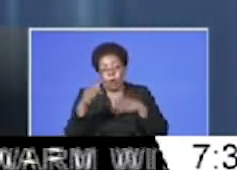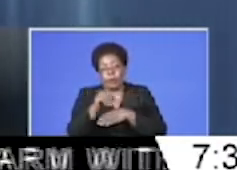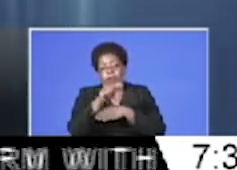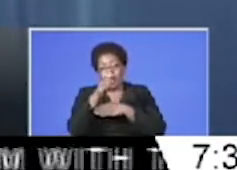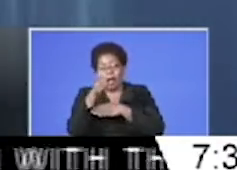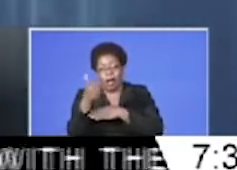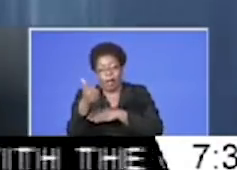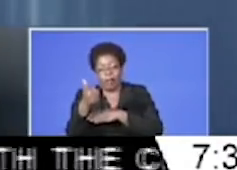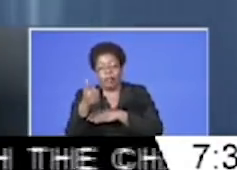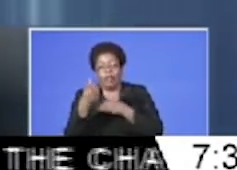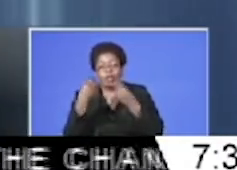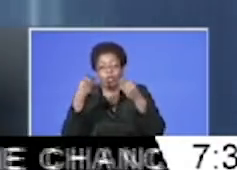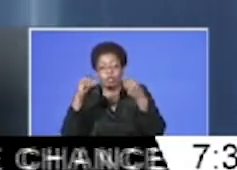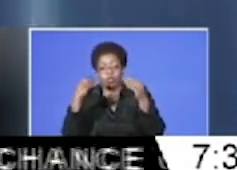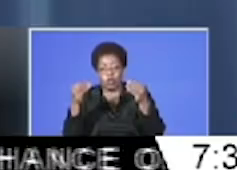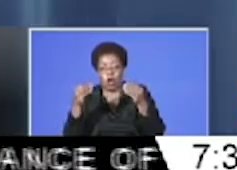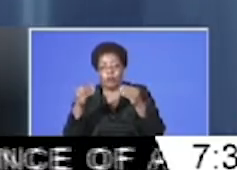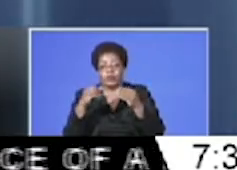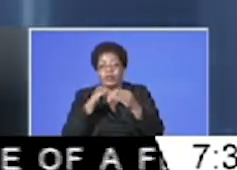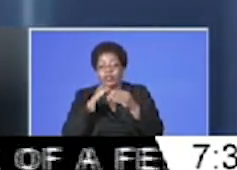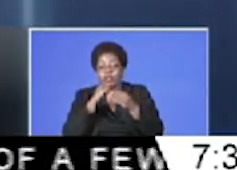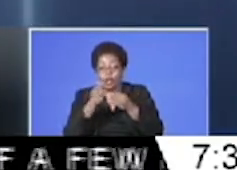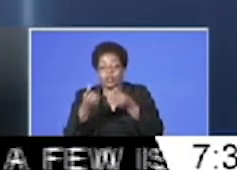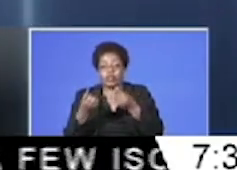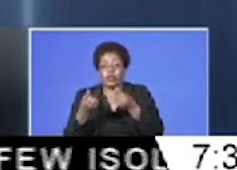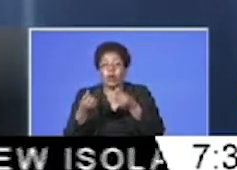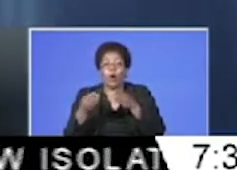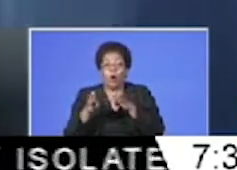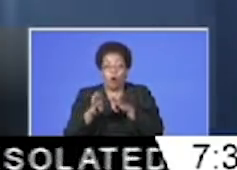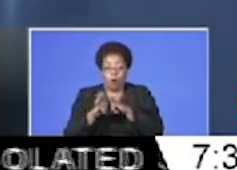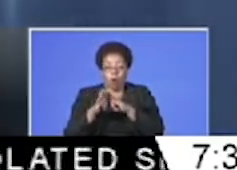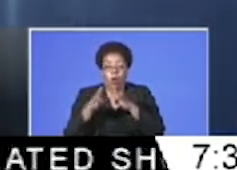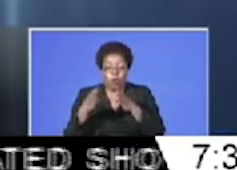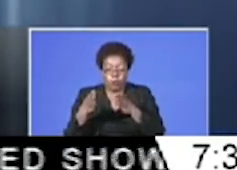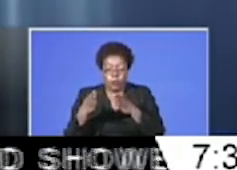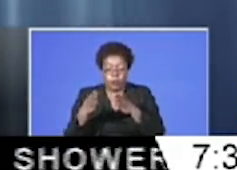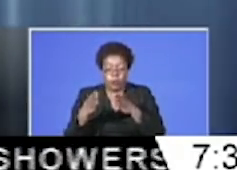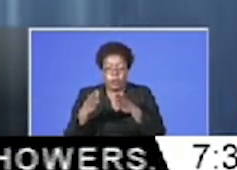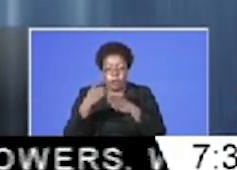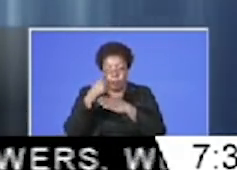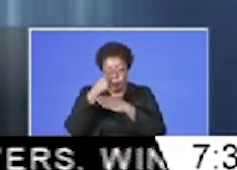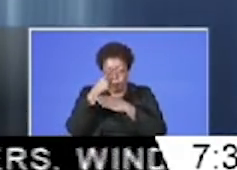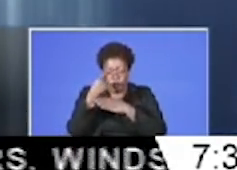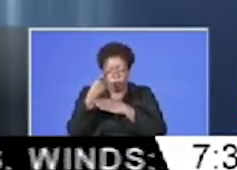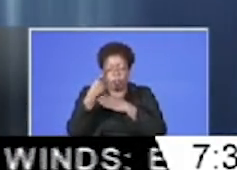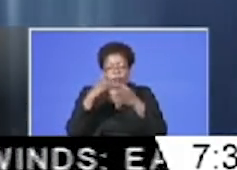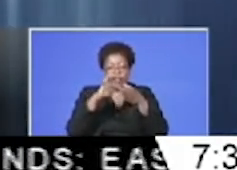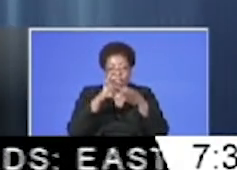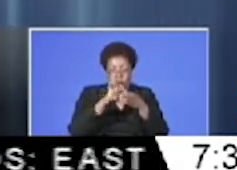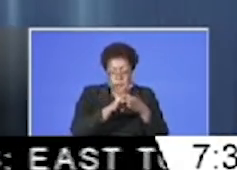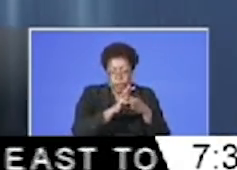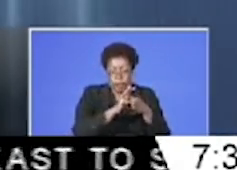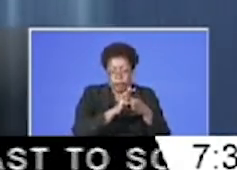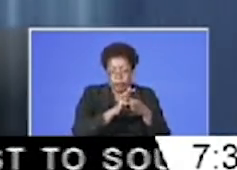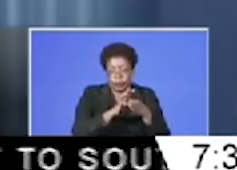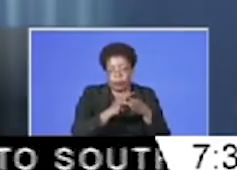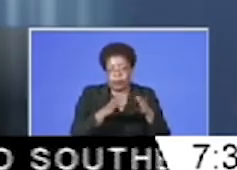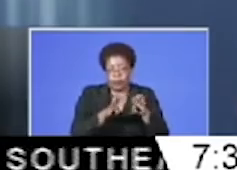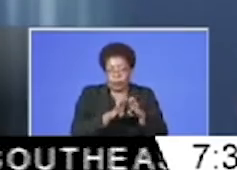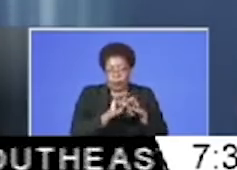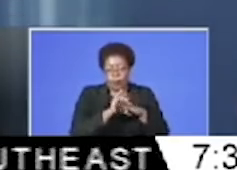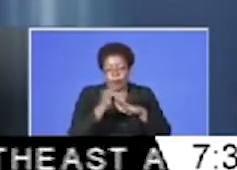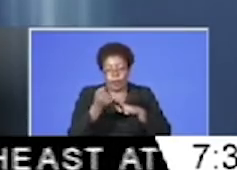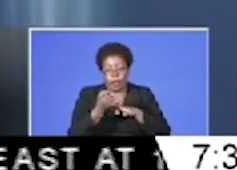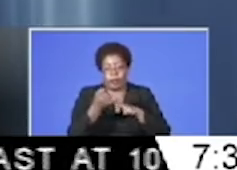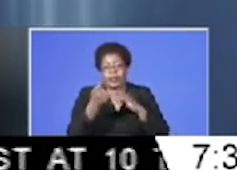and pop stores and other shops were not allowed pretty much to operate during the lockdown. So it's definitely